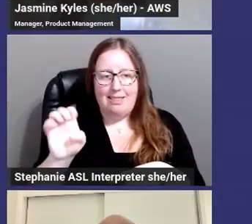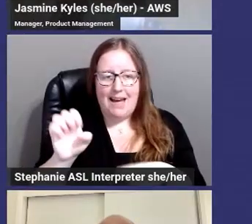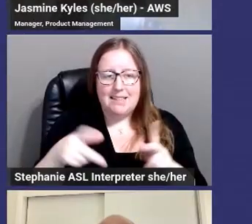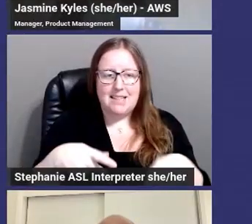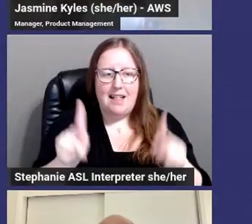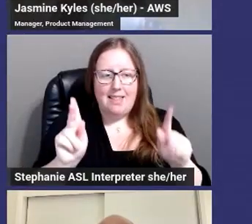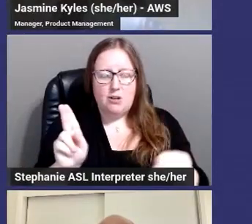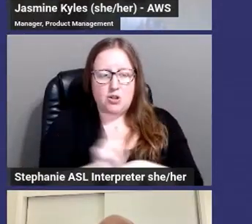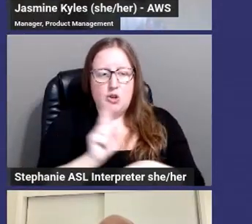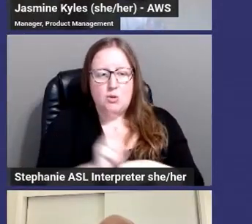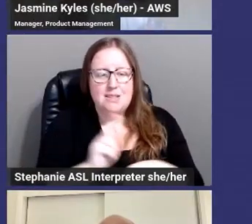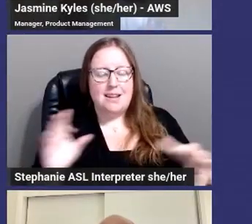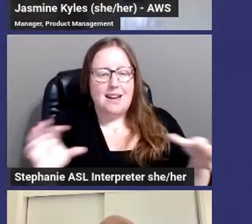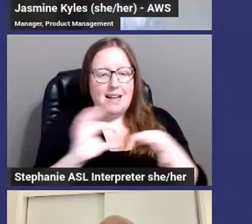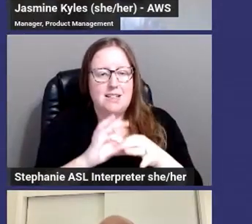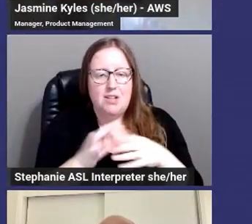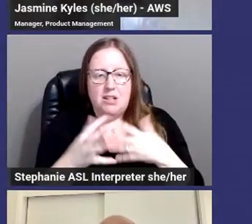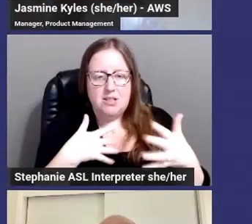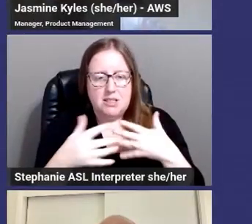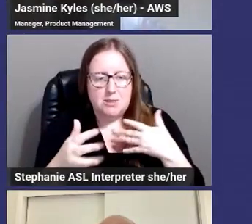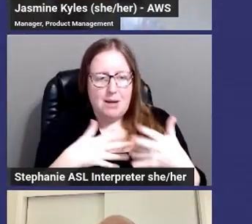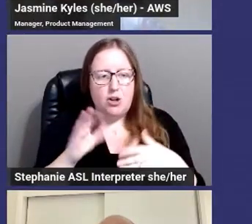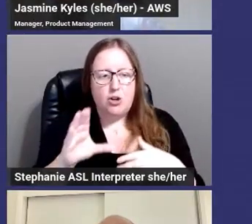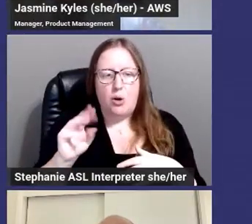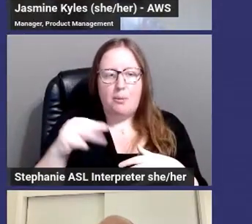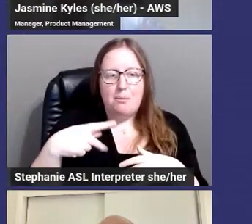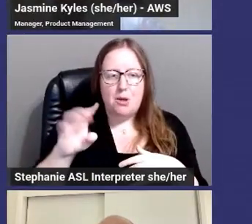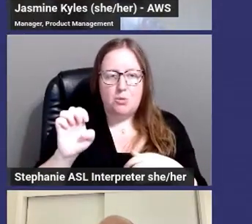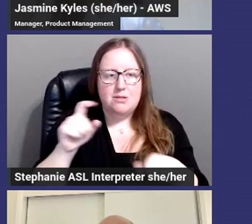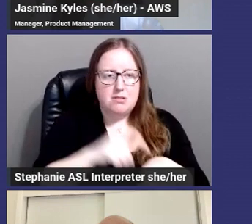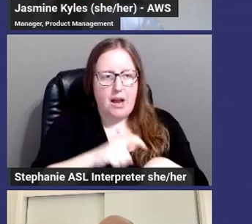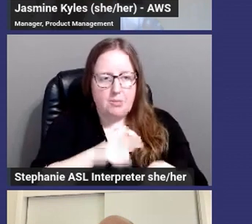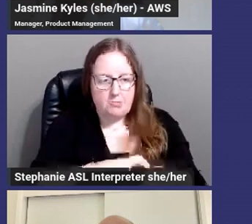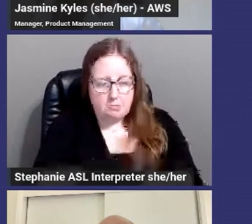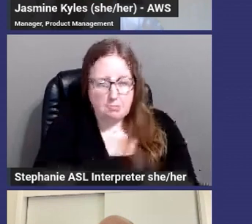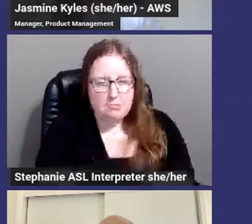simplified connectivity regardless of your compute type.